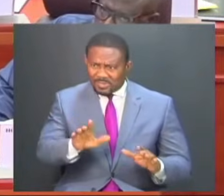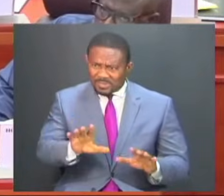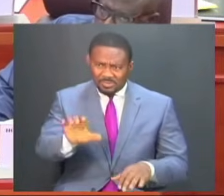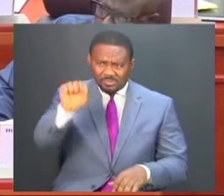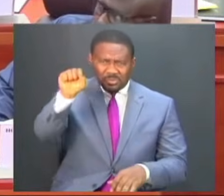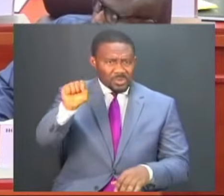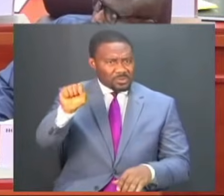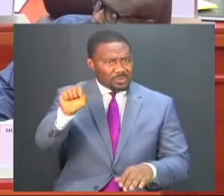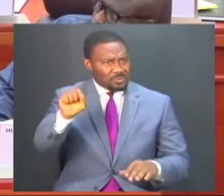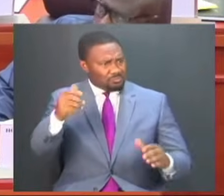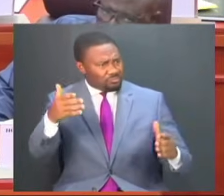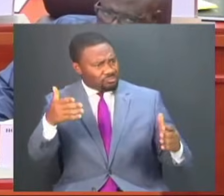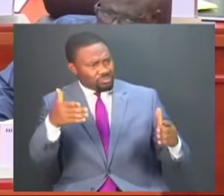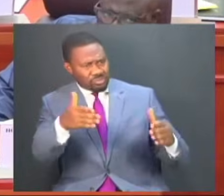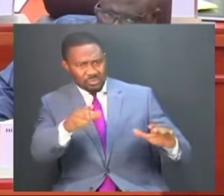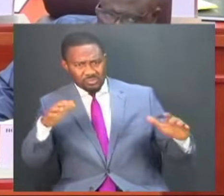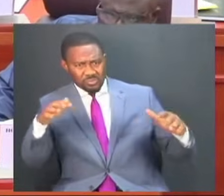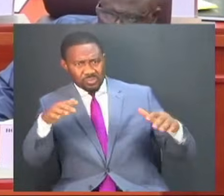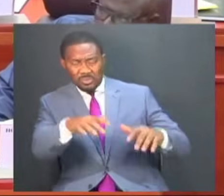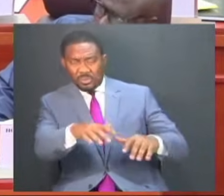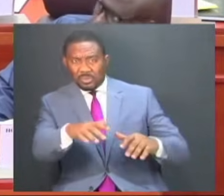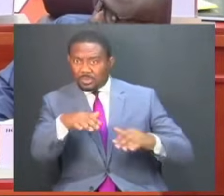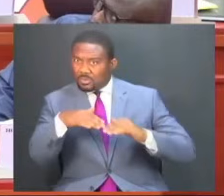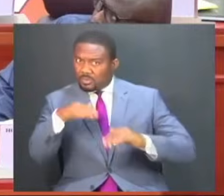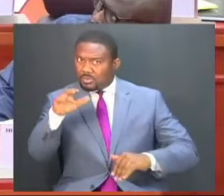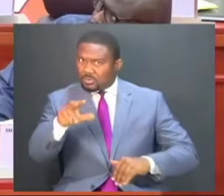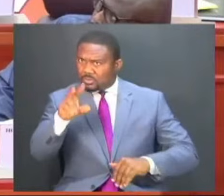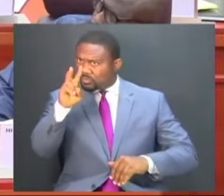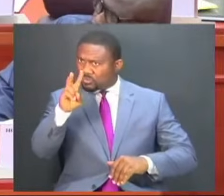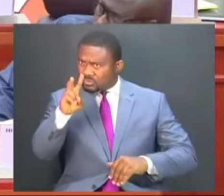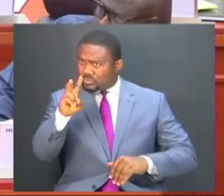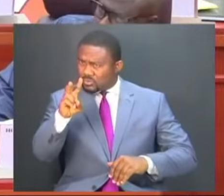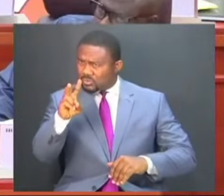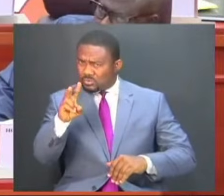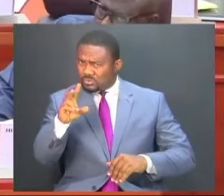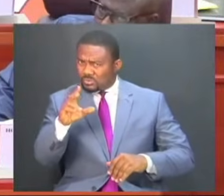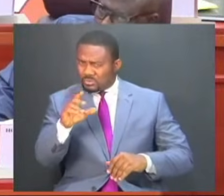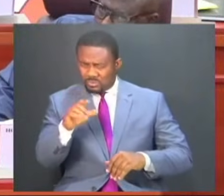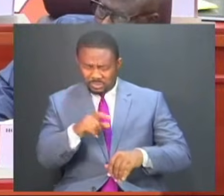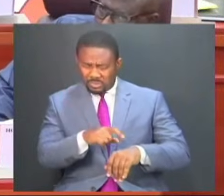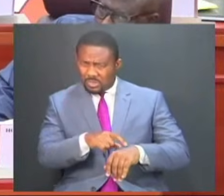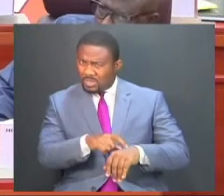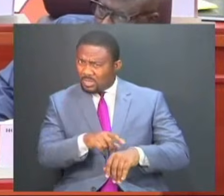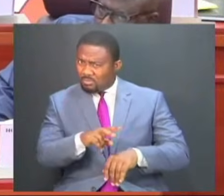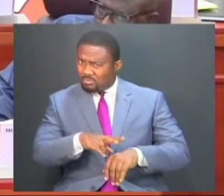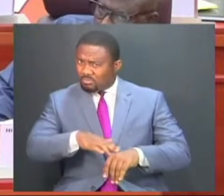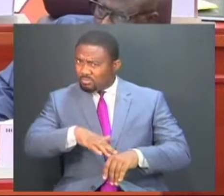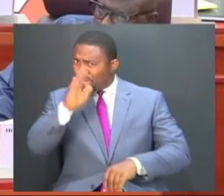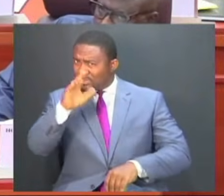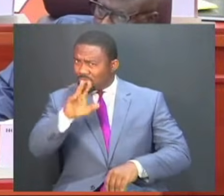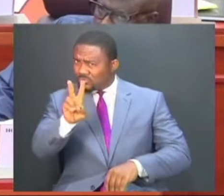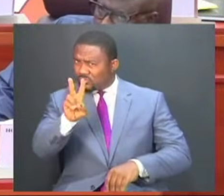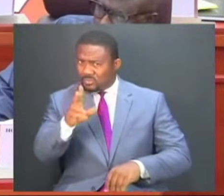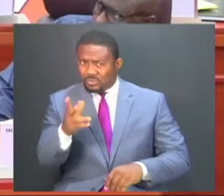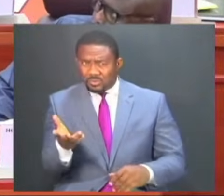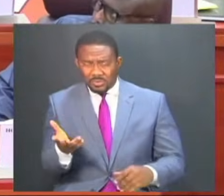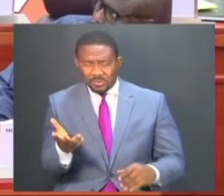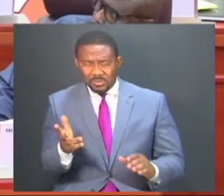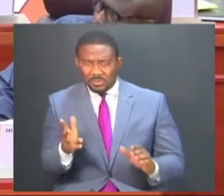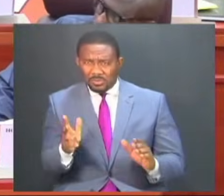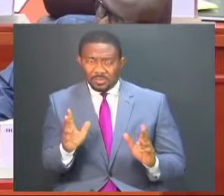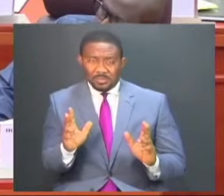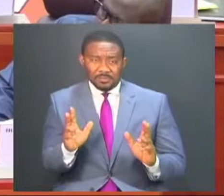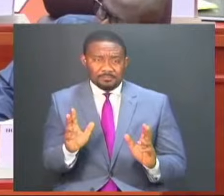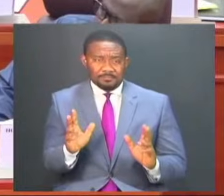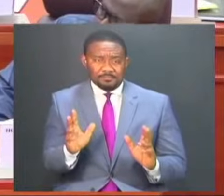No, it's past 2 o'clock. No, and we are meeting two very important entities. Huh? No, Honourable